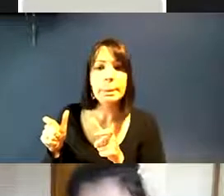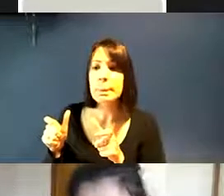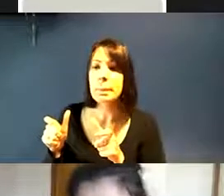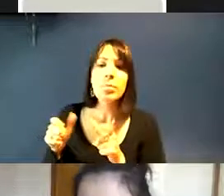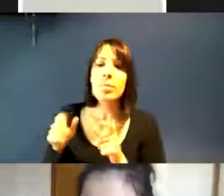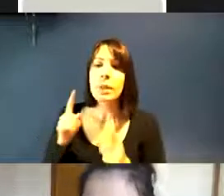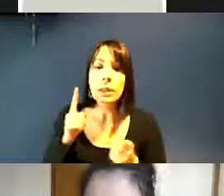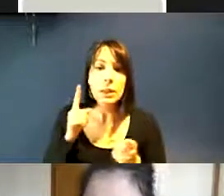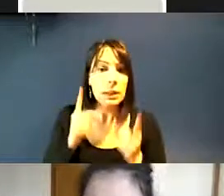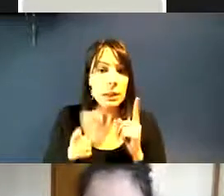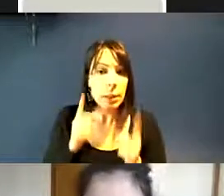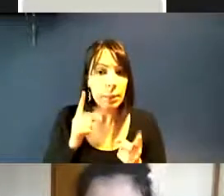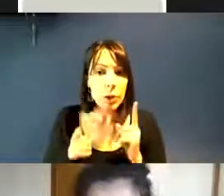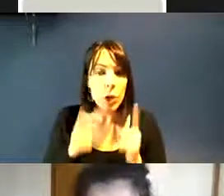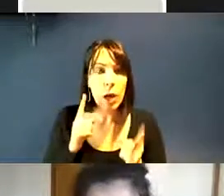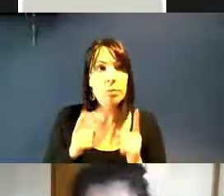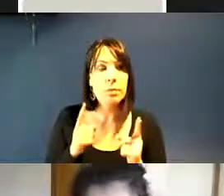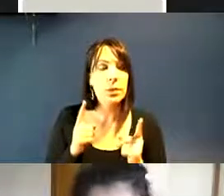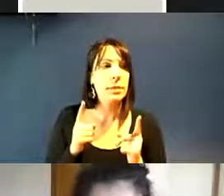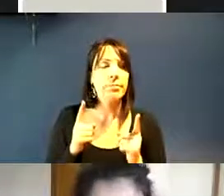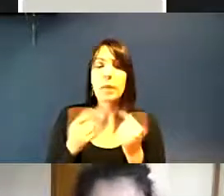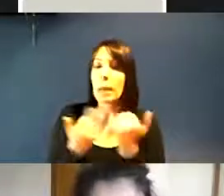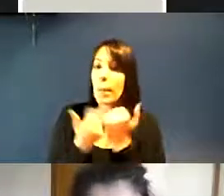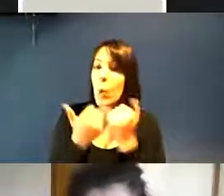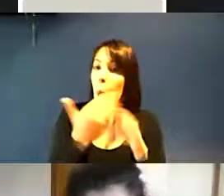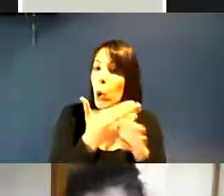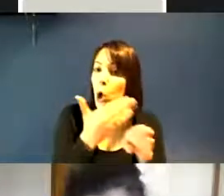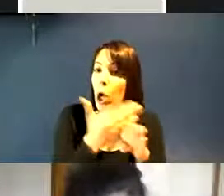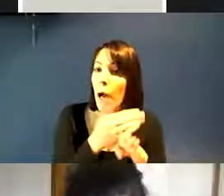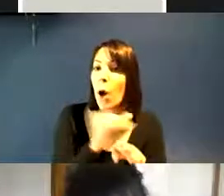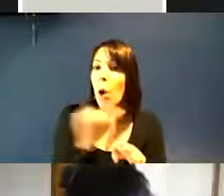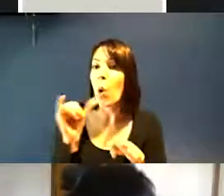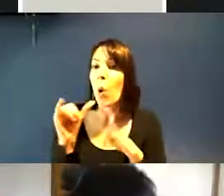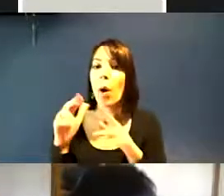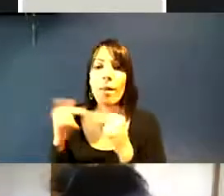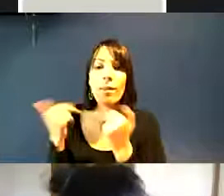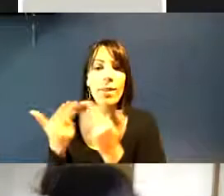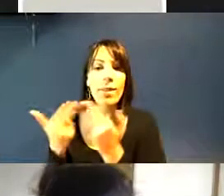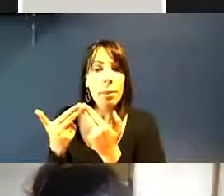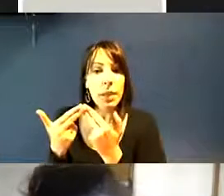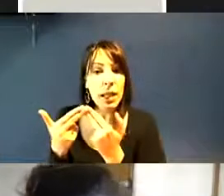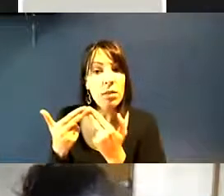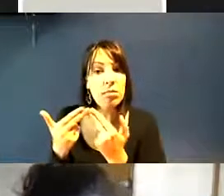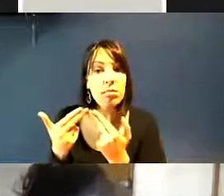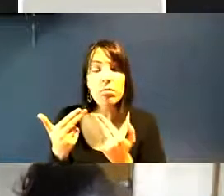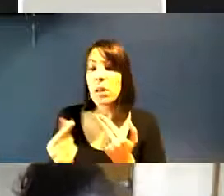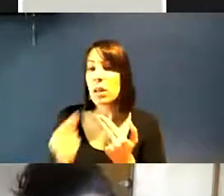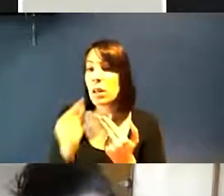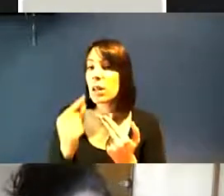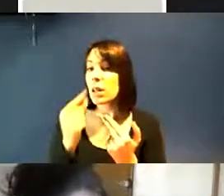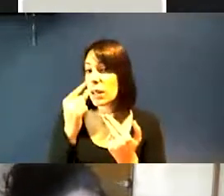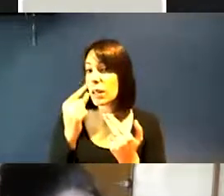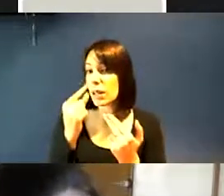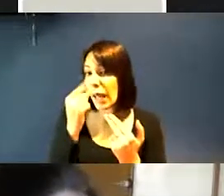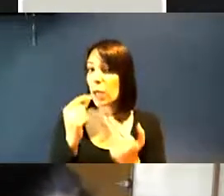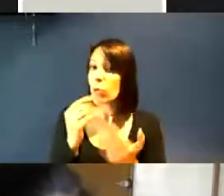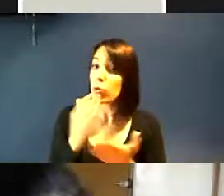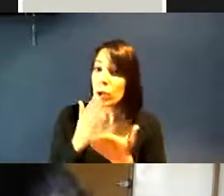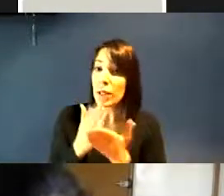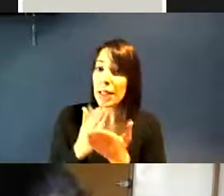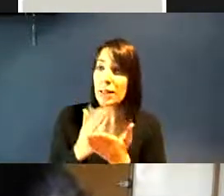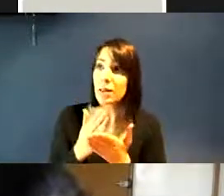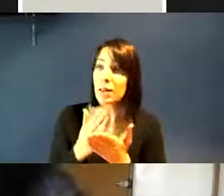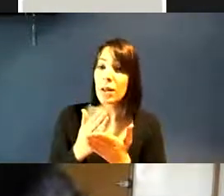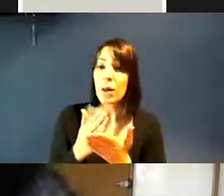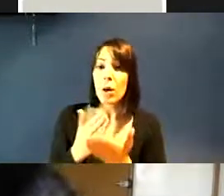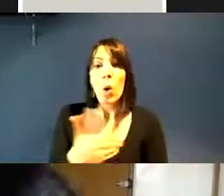practices, particularly used by a support worker or a family member who's acting as a carer, they can often come from a really well-intentioned place.